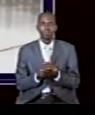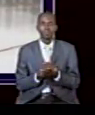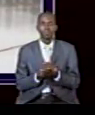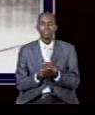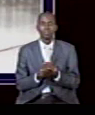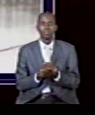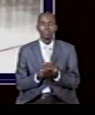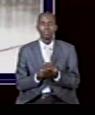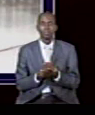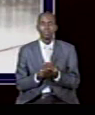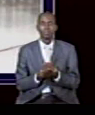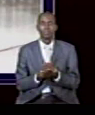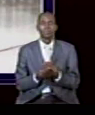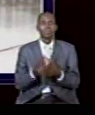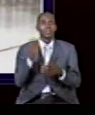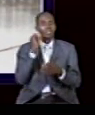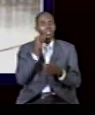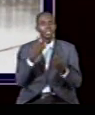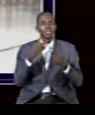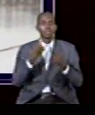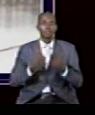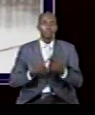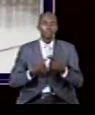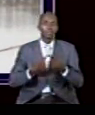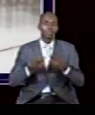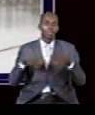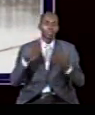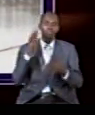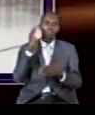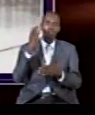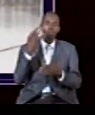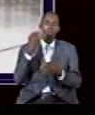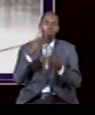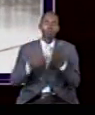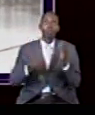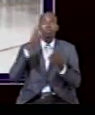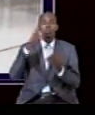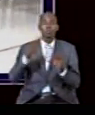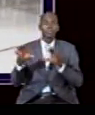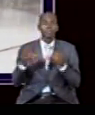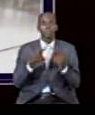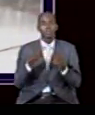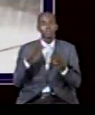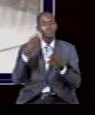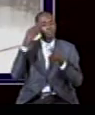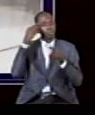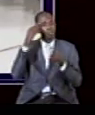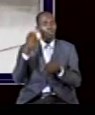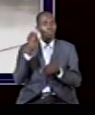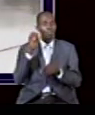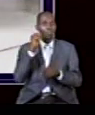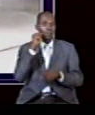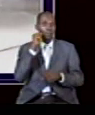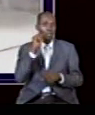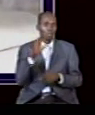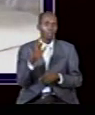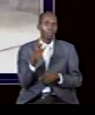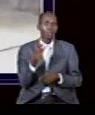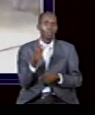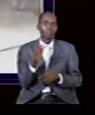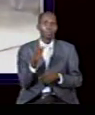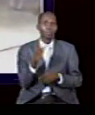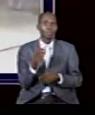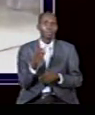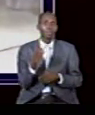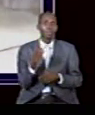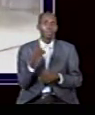State. I came to testify what God had done for me in Calabar State, Global State. I had